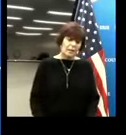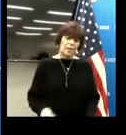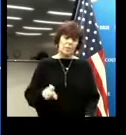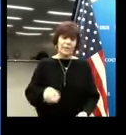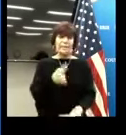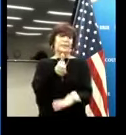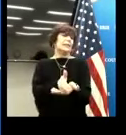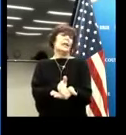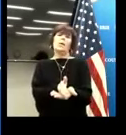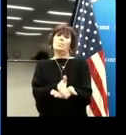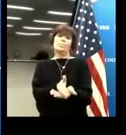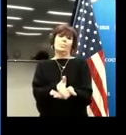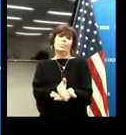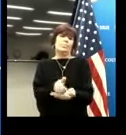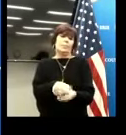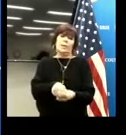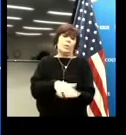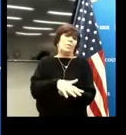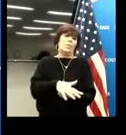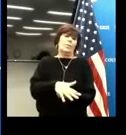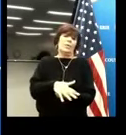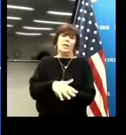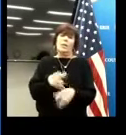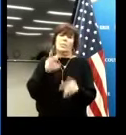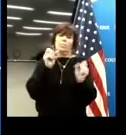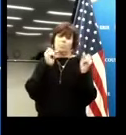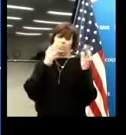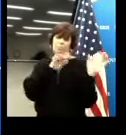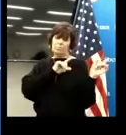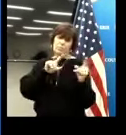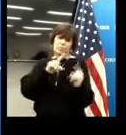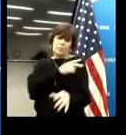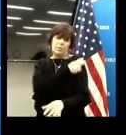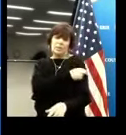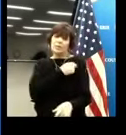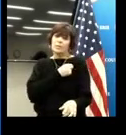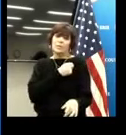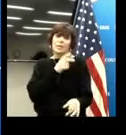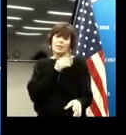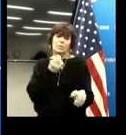tide of the increasing cases, the hospitalizations, and the deaths.